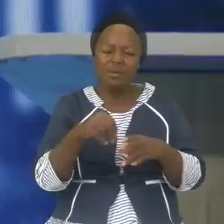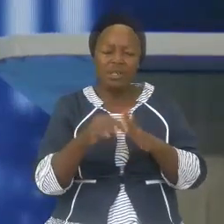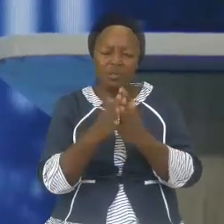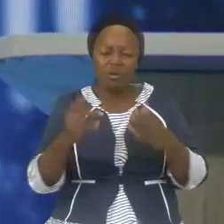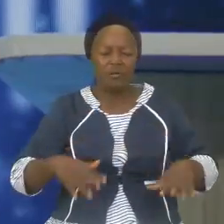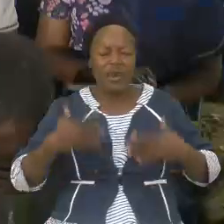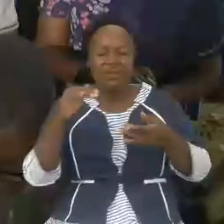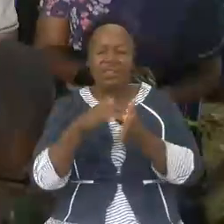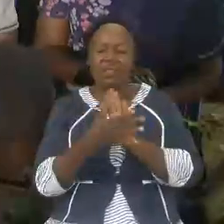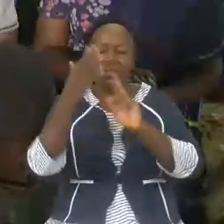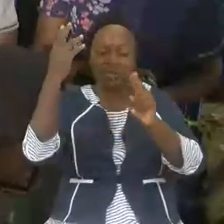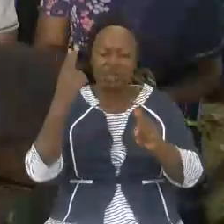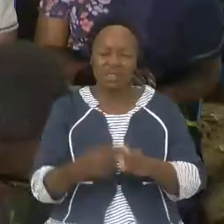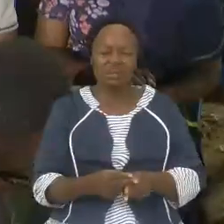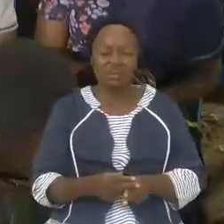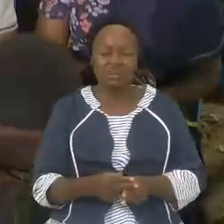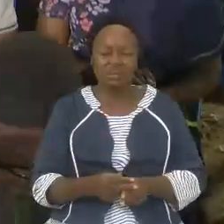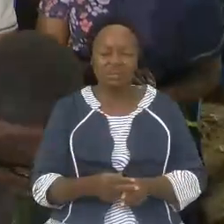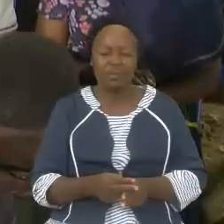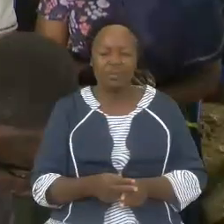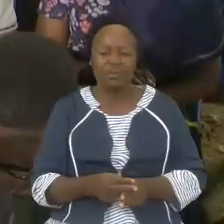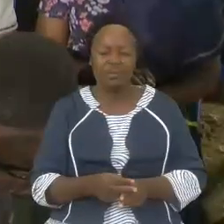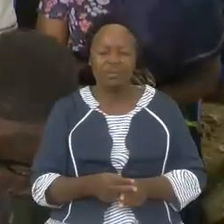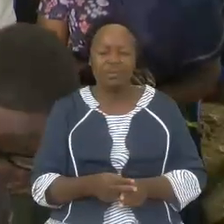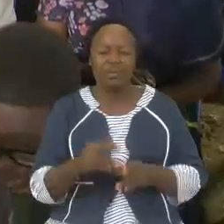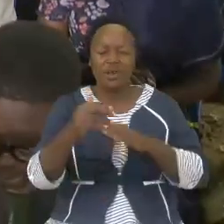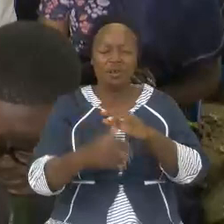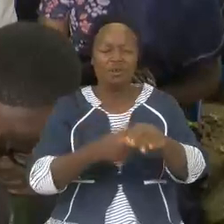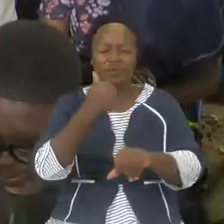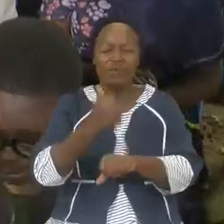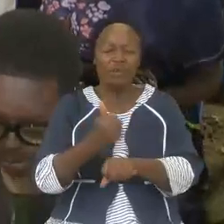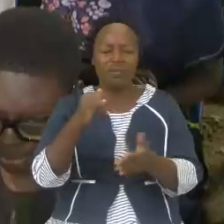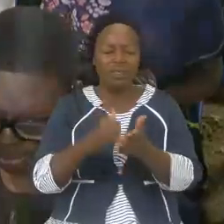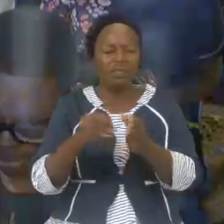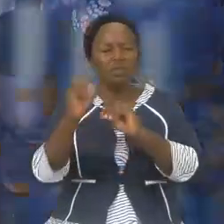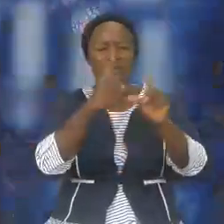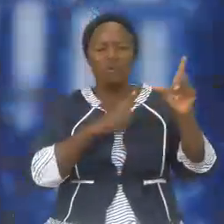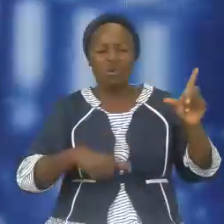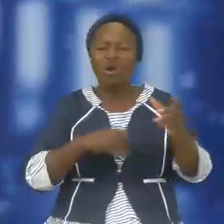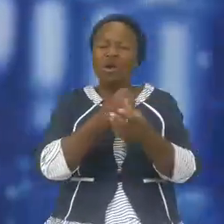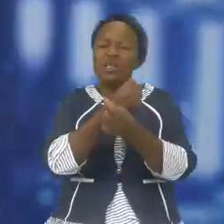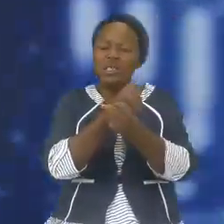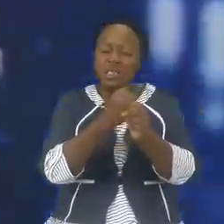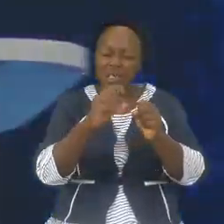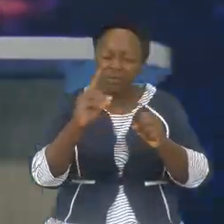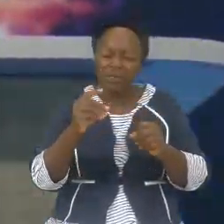in Jesus' name. Confirm it, O Lord. Saved,